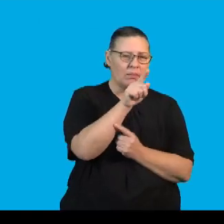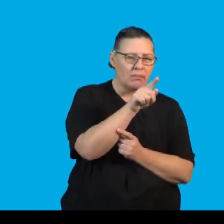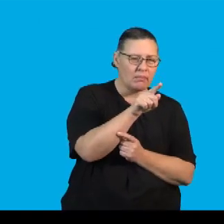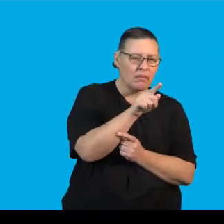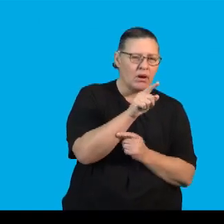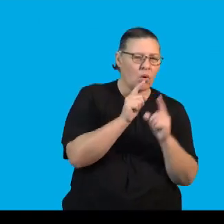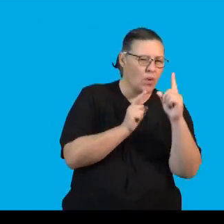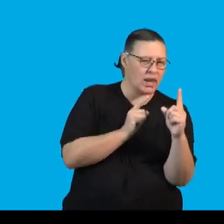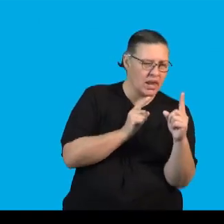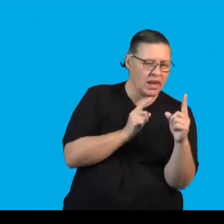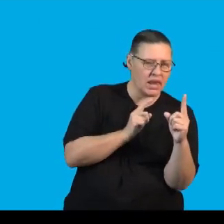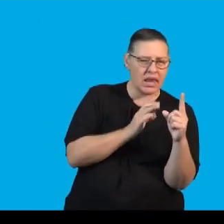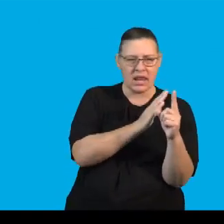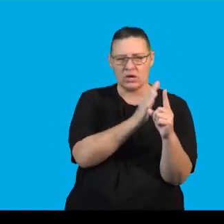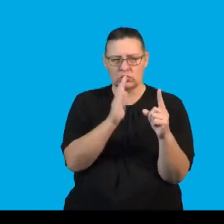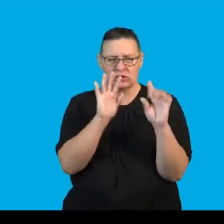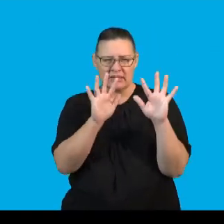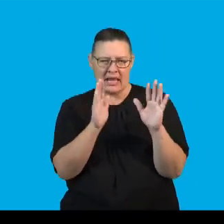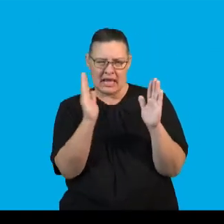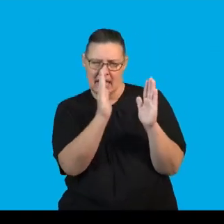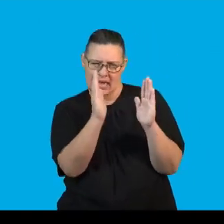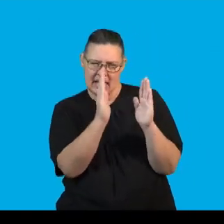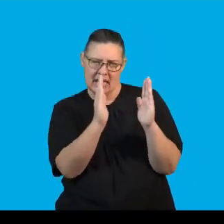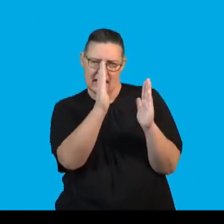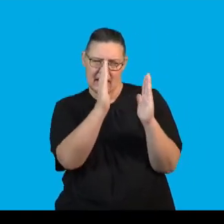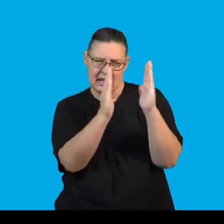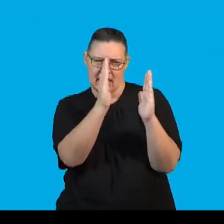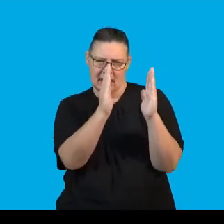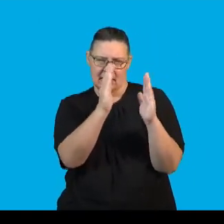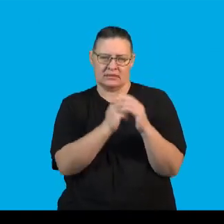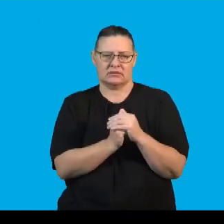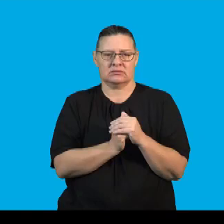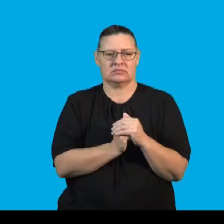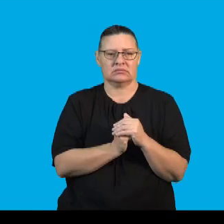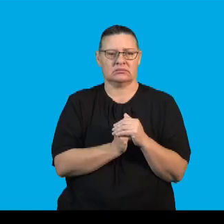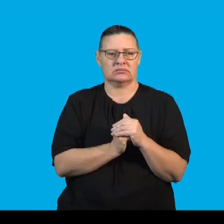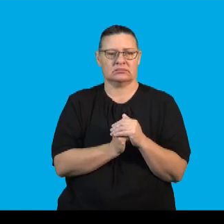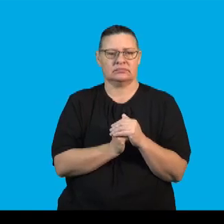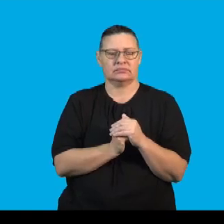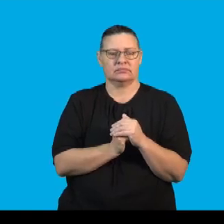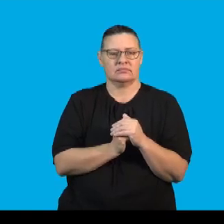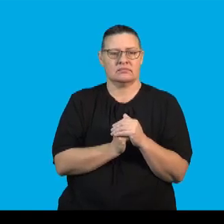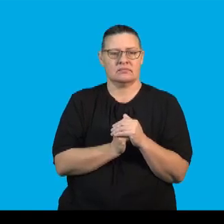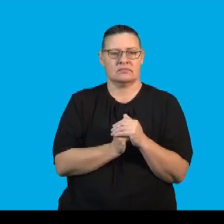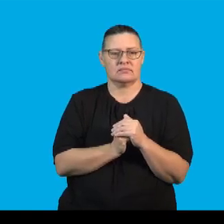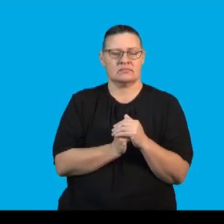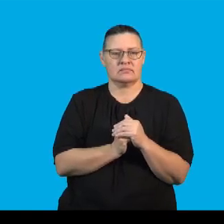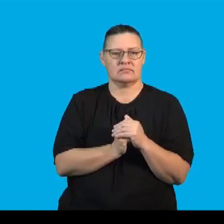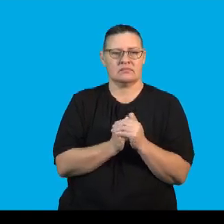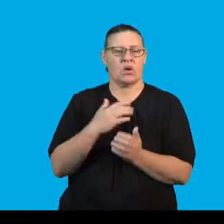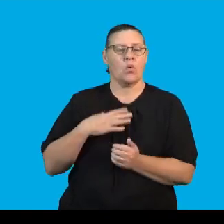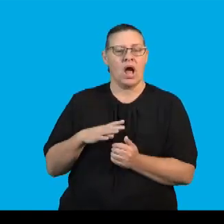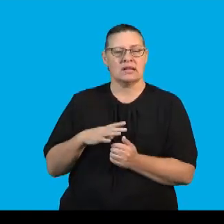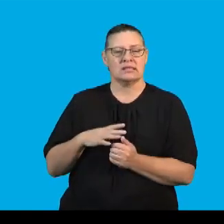diagram. Here's day 1, between day 2 and day 10.